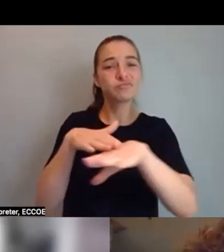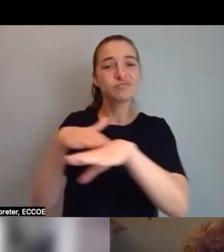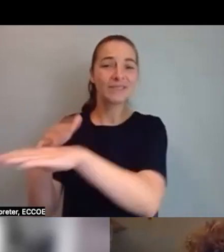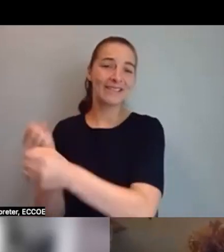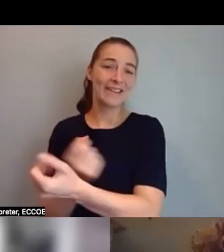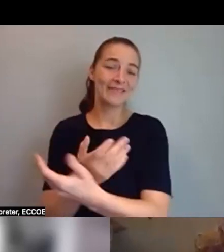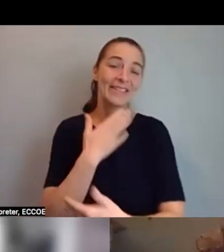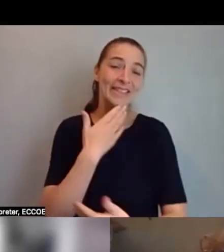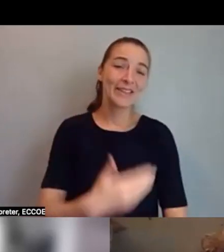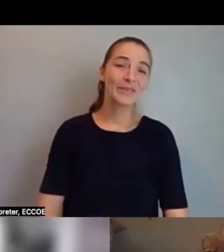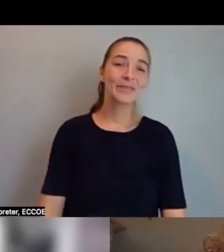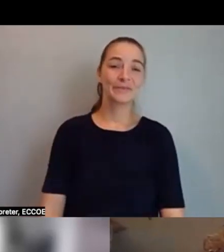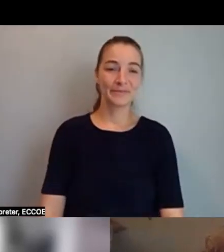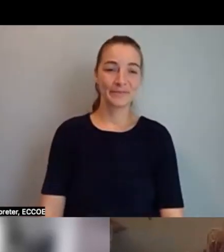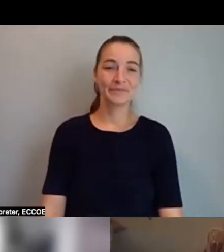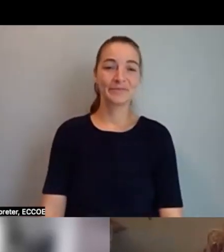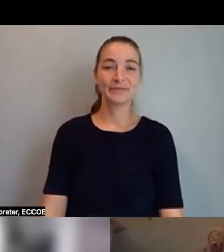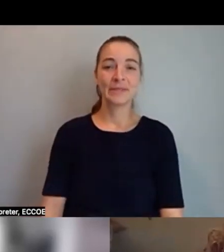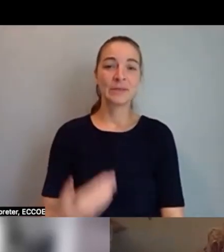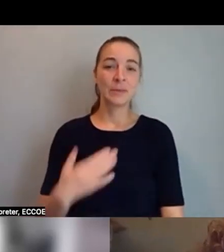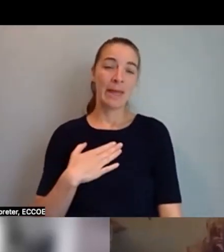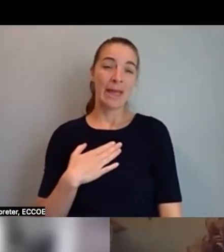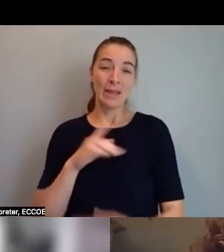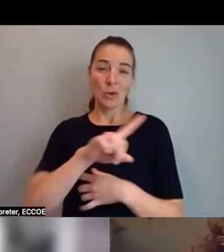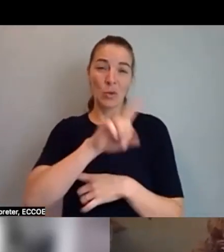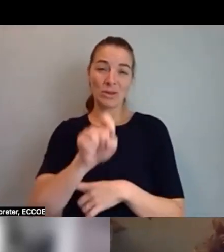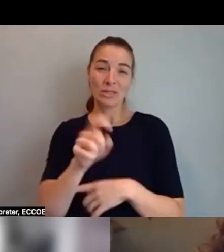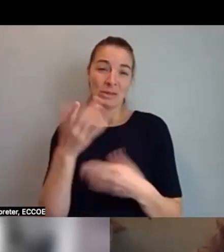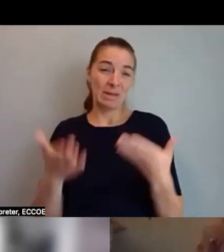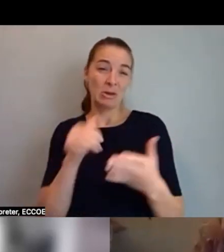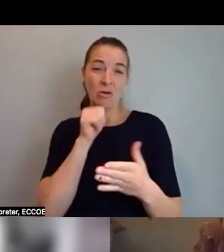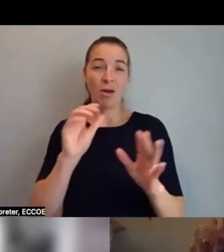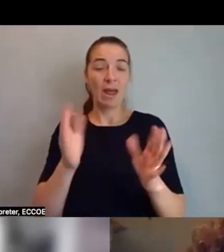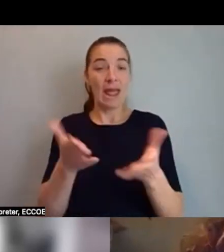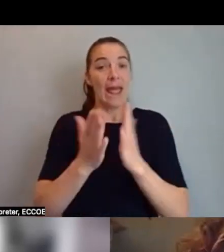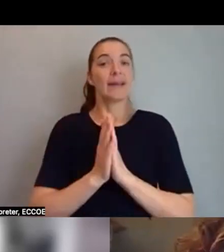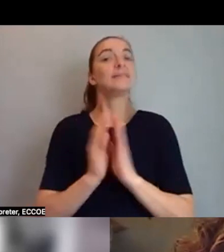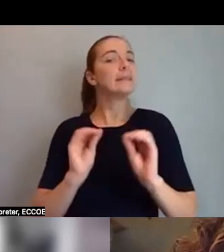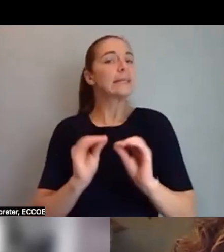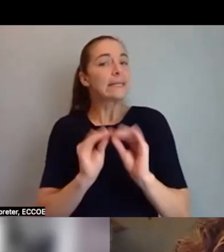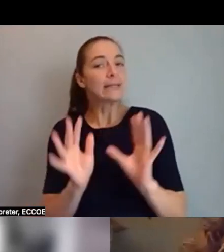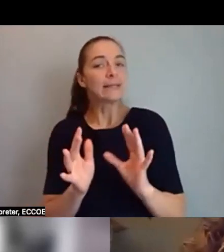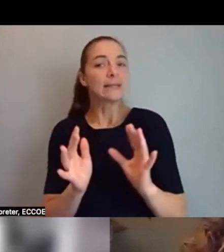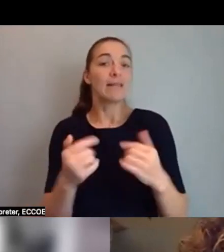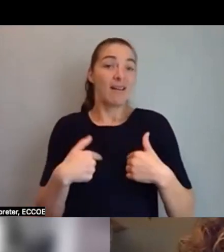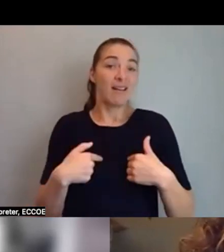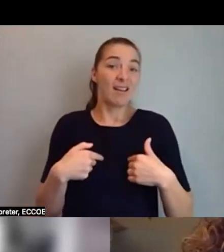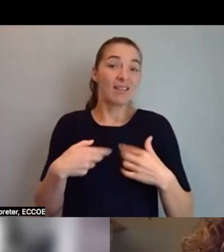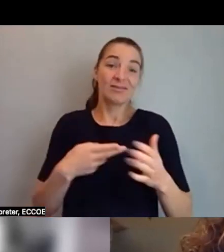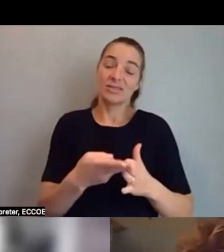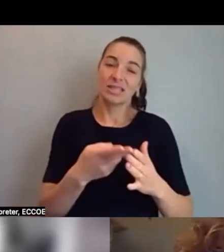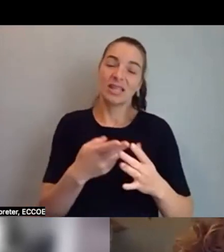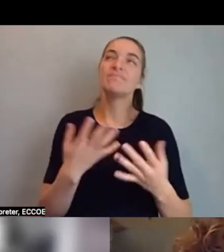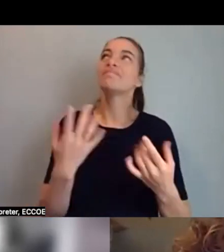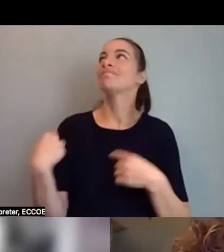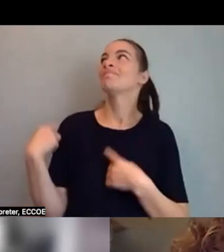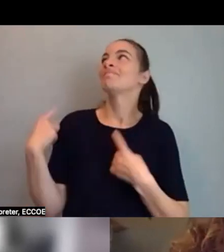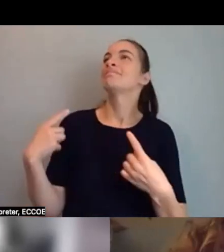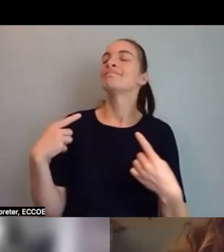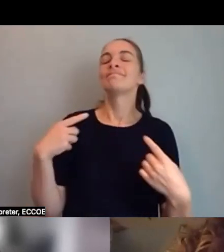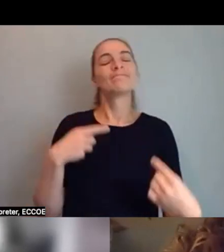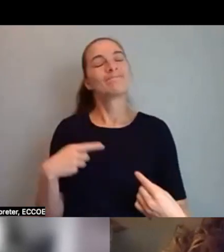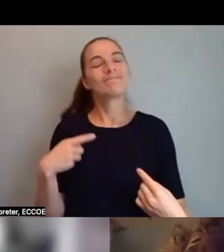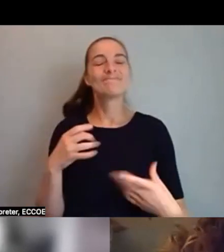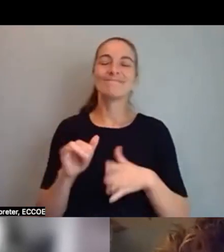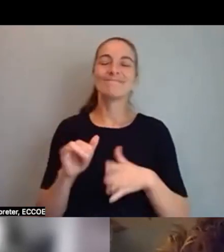and I'm not sure if I'm going to be able to articulate it, because it's something that I've just been struggling with myself. So I